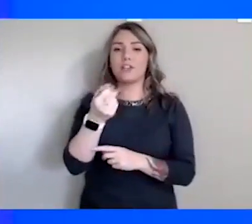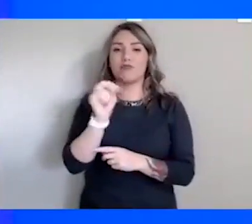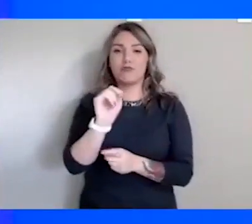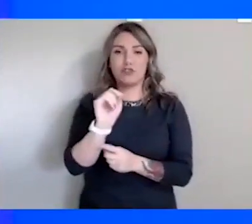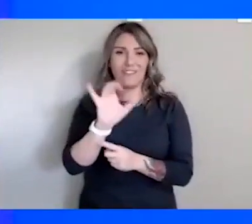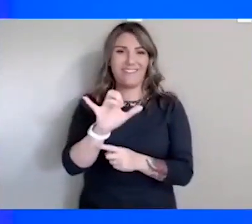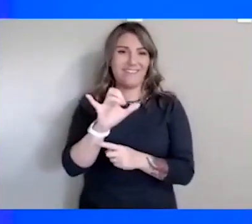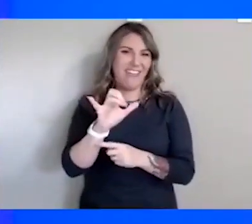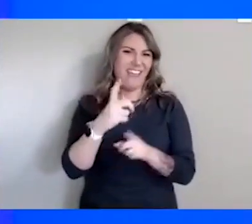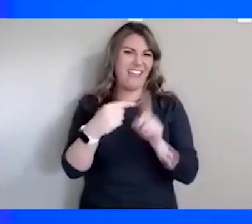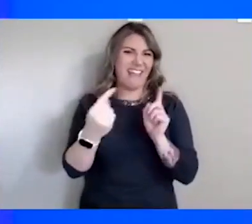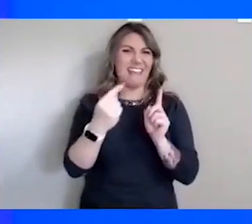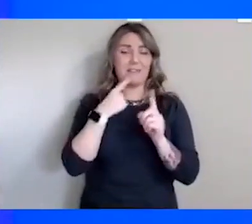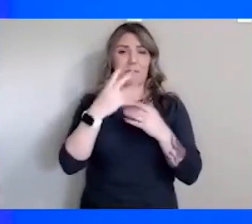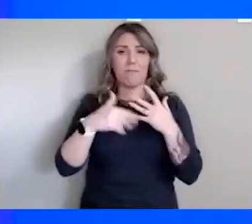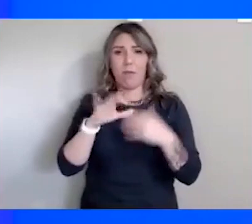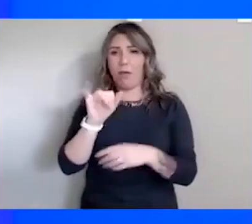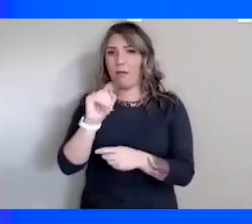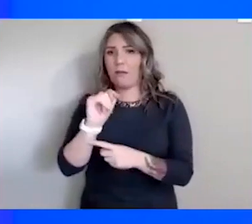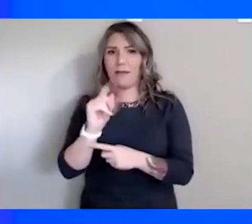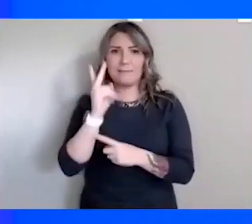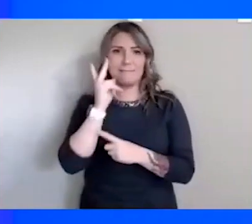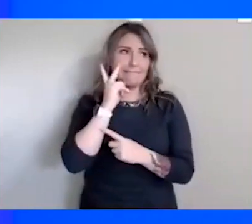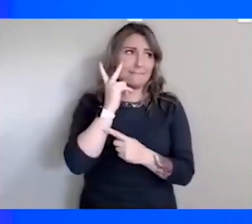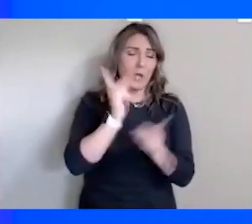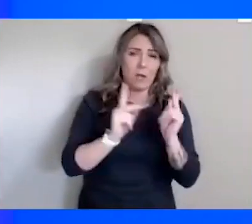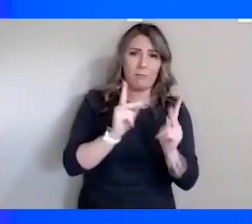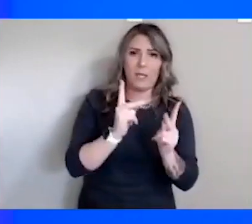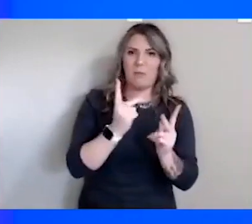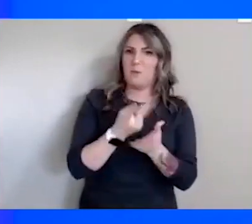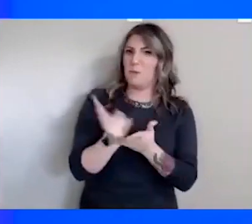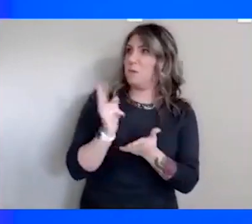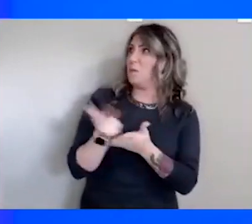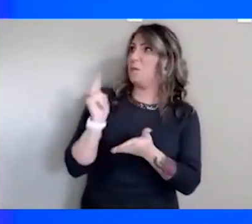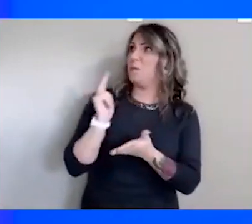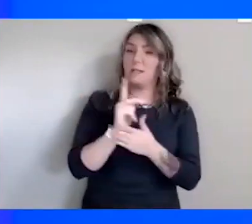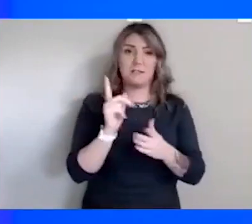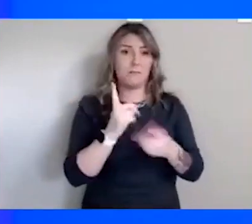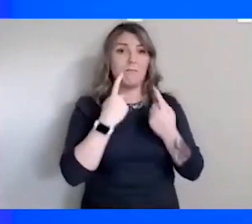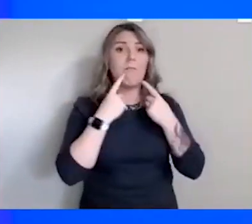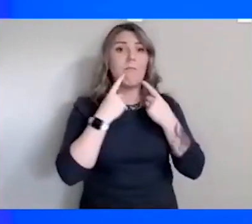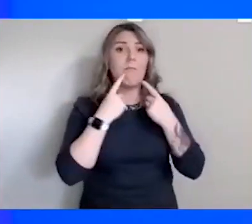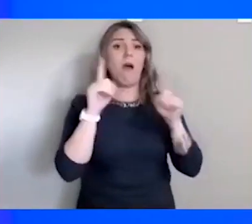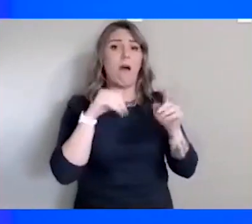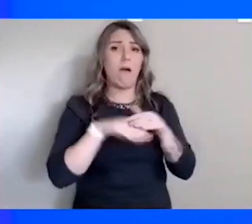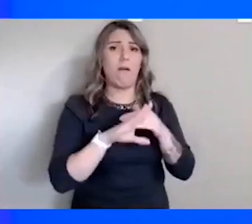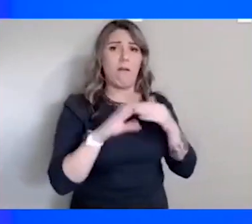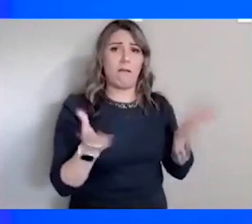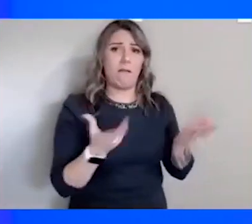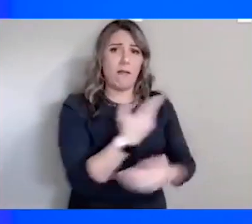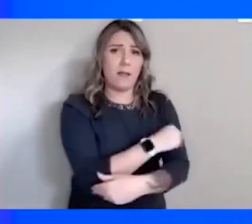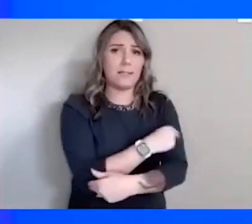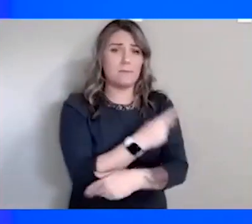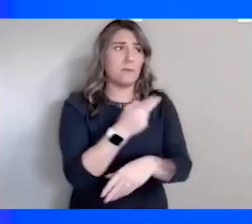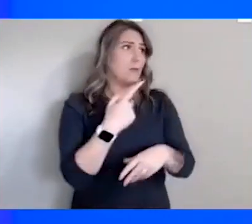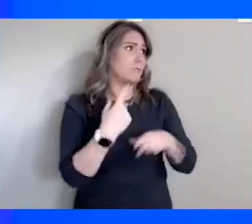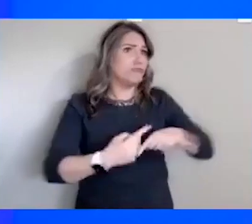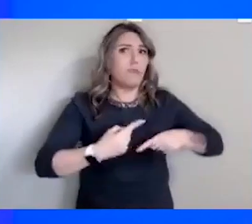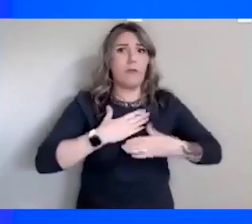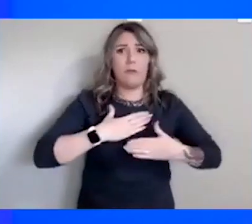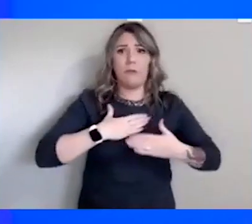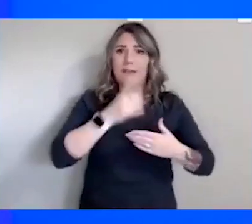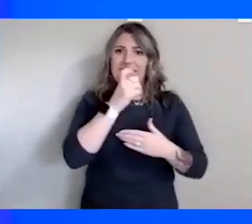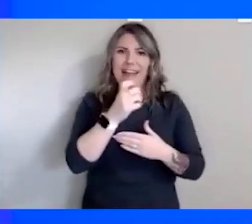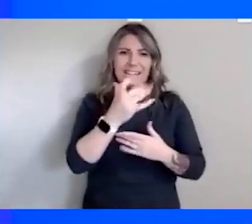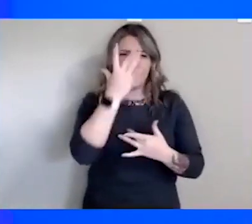sick, 2 or 3 weeks ago, but then finally came into the hospital because they're having shortness of breath. They weren't very sick at all, maybe for a couple days, but they ended up